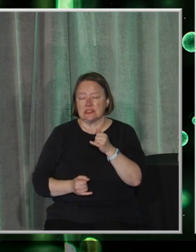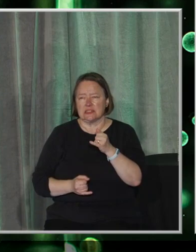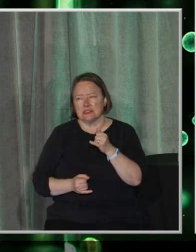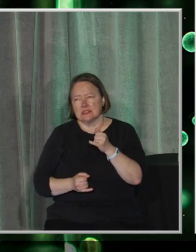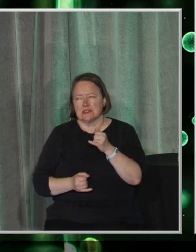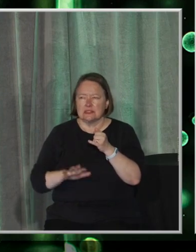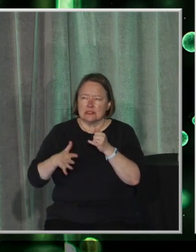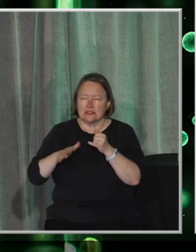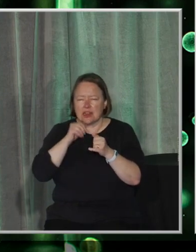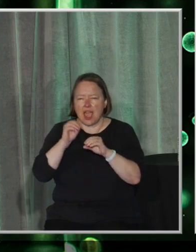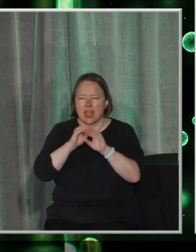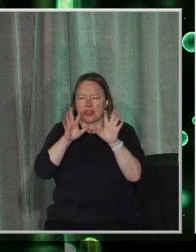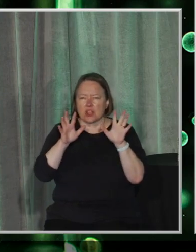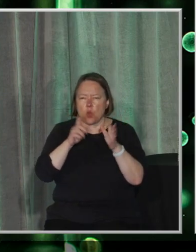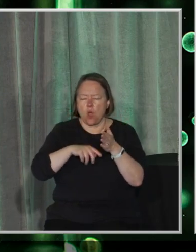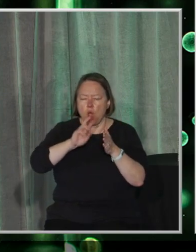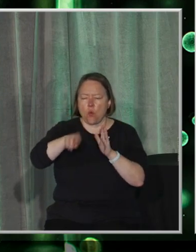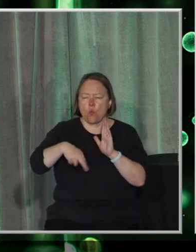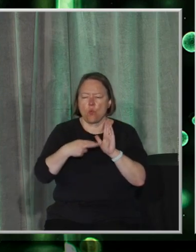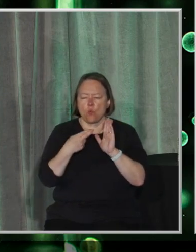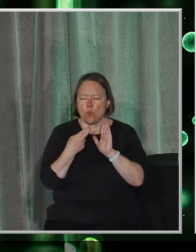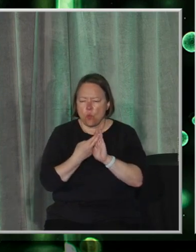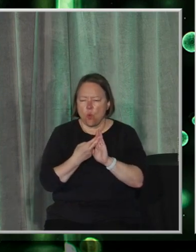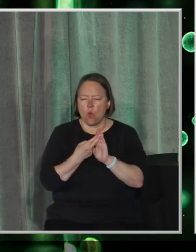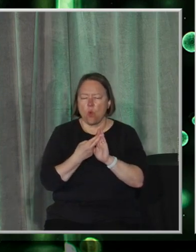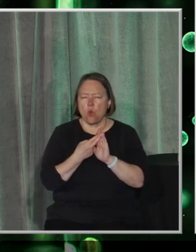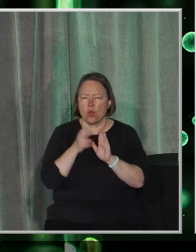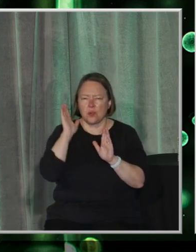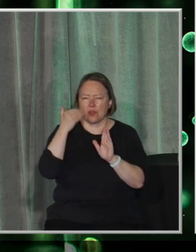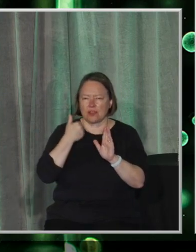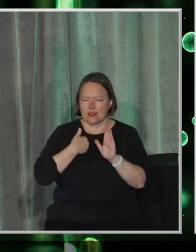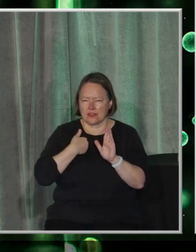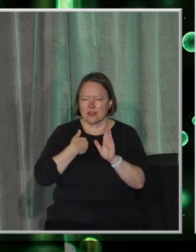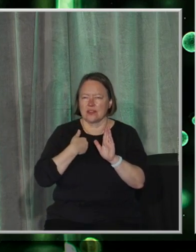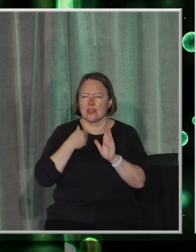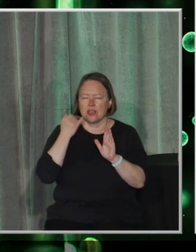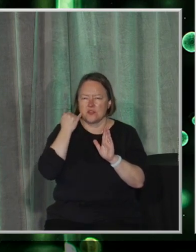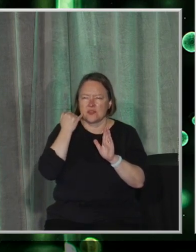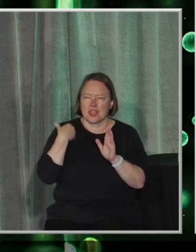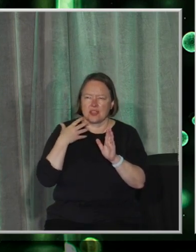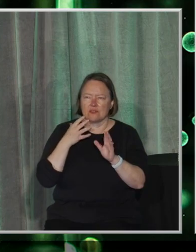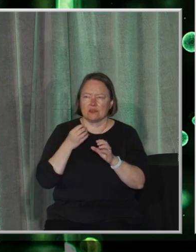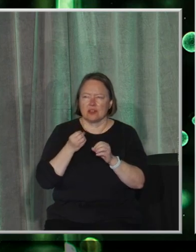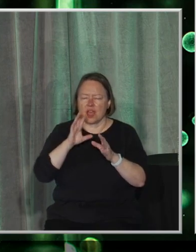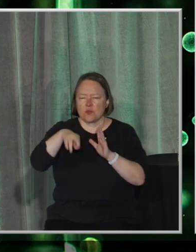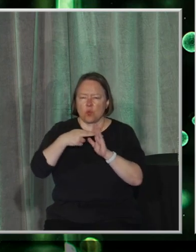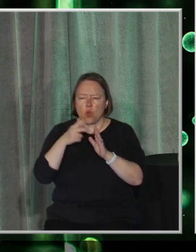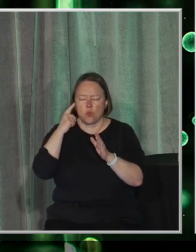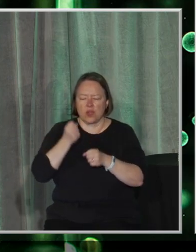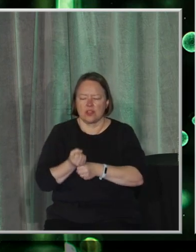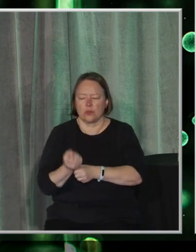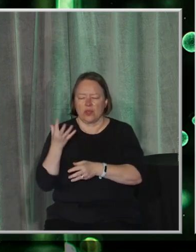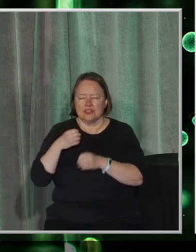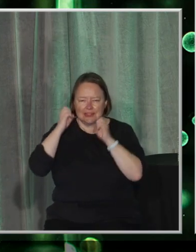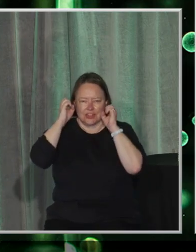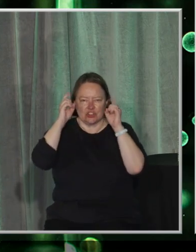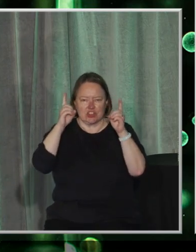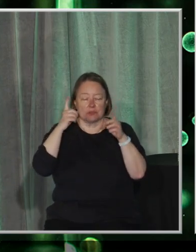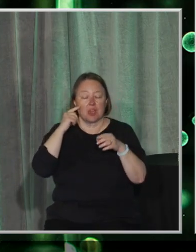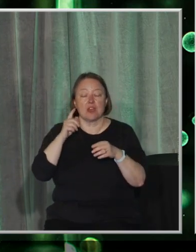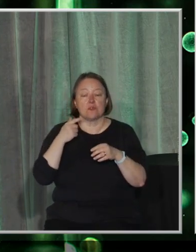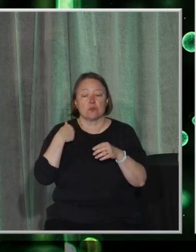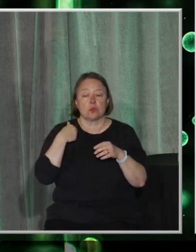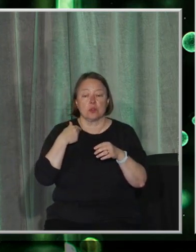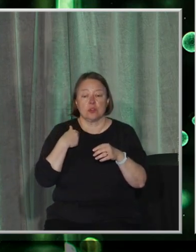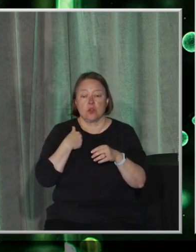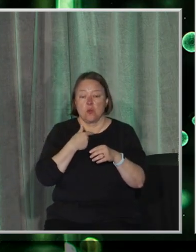somewhat unclear on what role they might play or if they're going to play a larger role in waste education. But over to what we